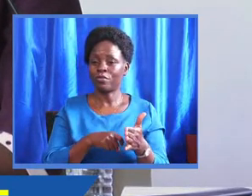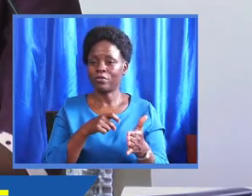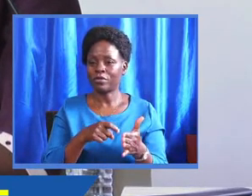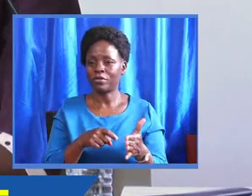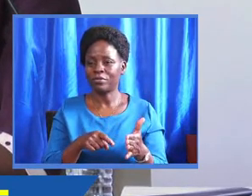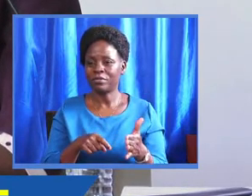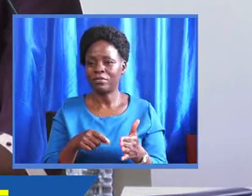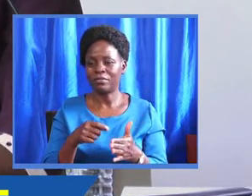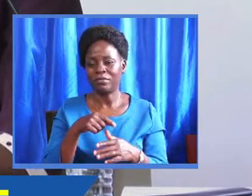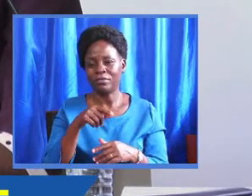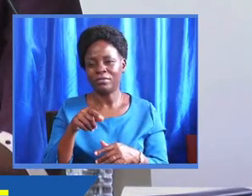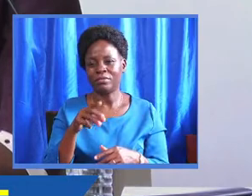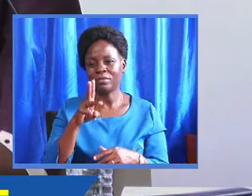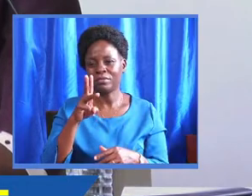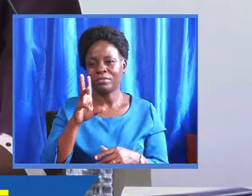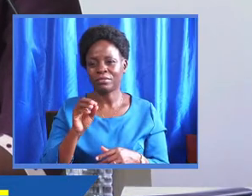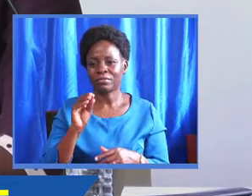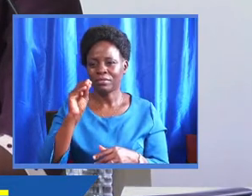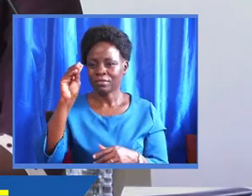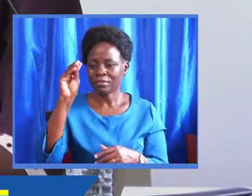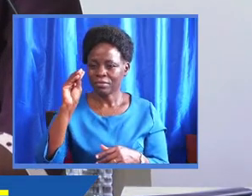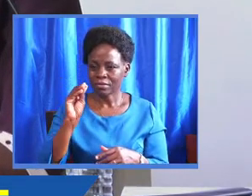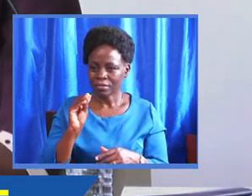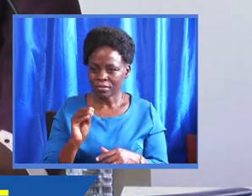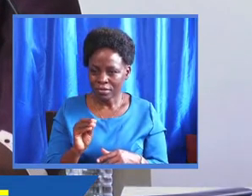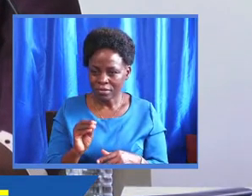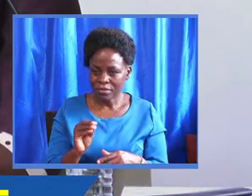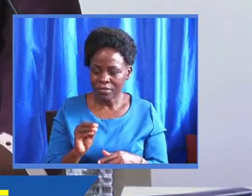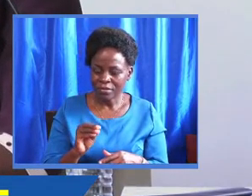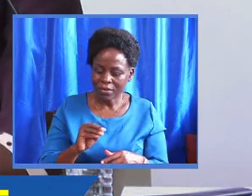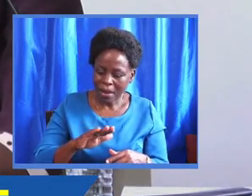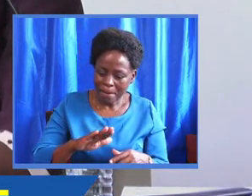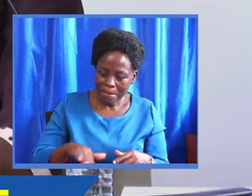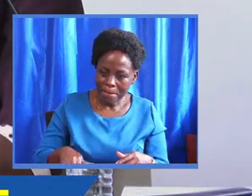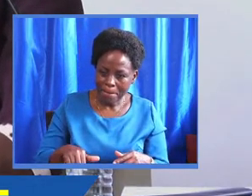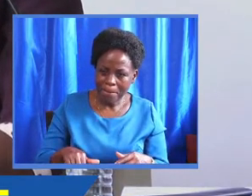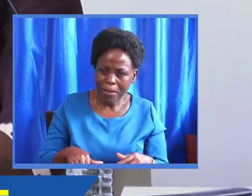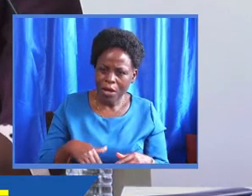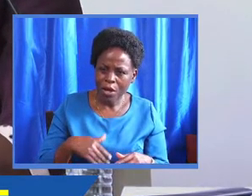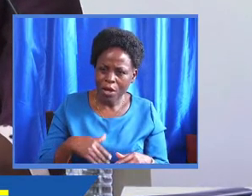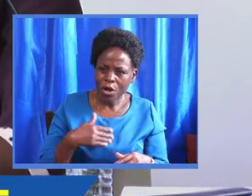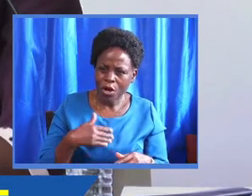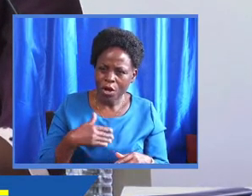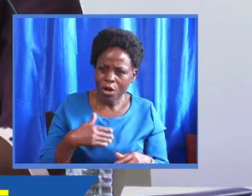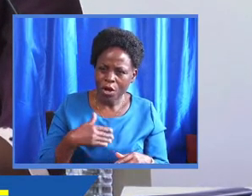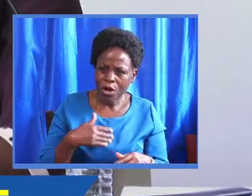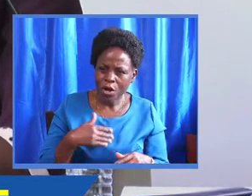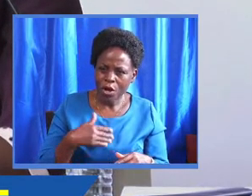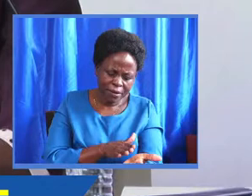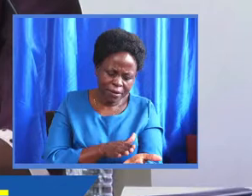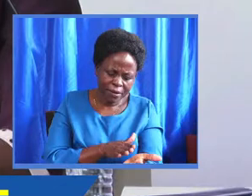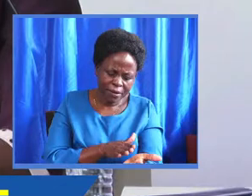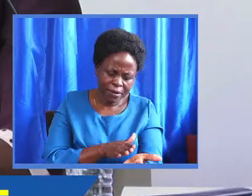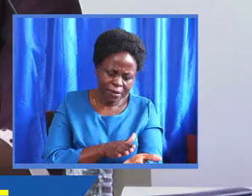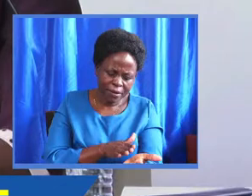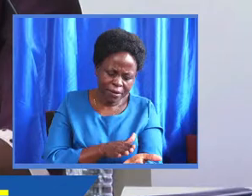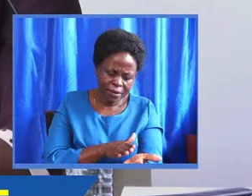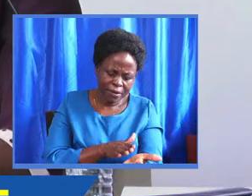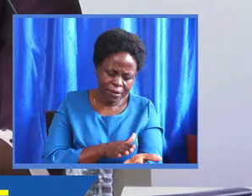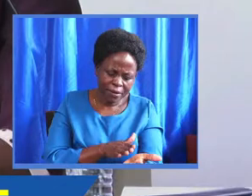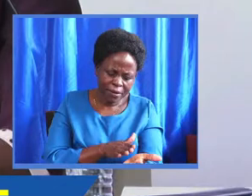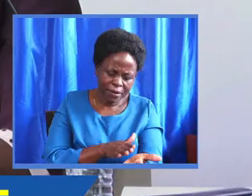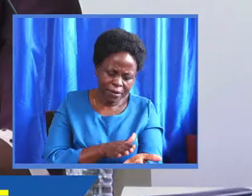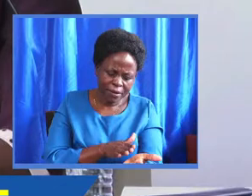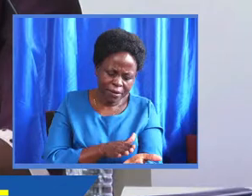Omusolo guno guli ebitundu asatu ku buli kikumi ebisigalawo ng'omaze okugyako ebitundu